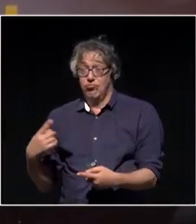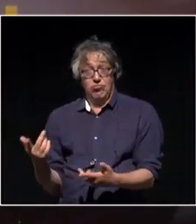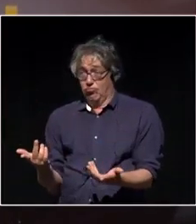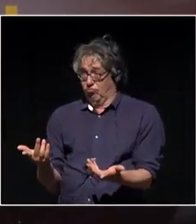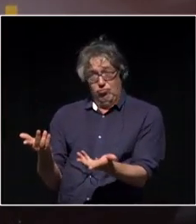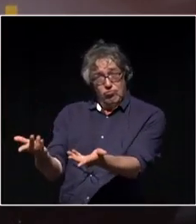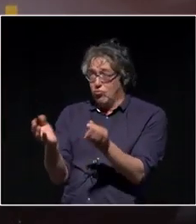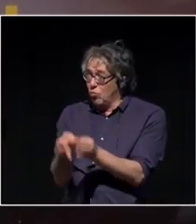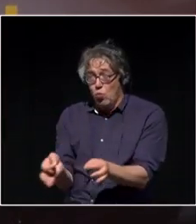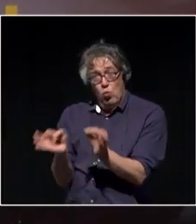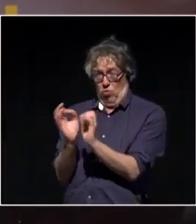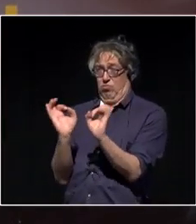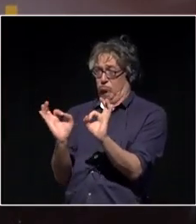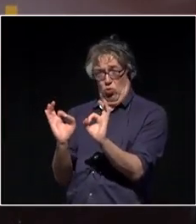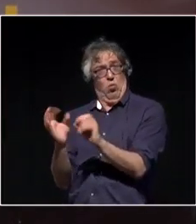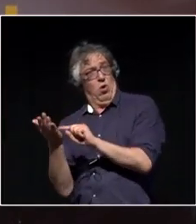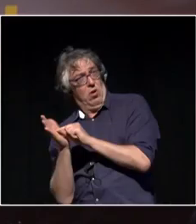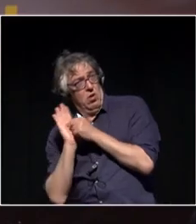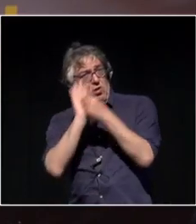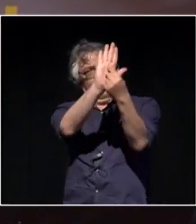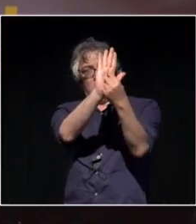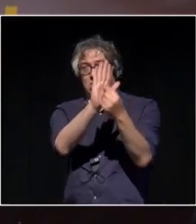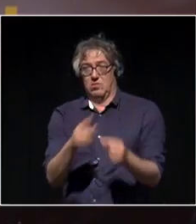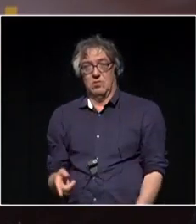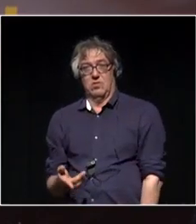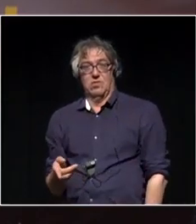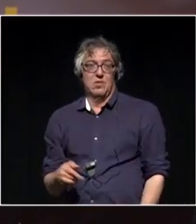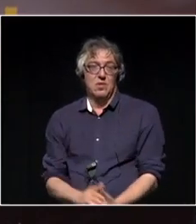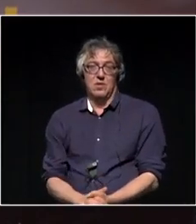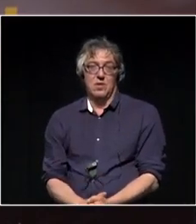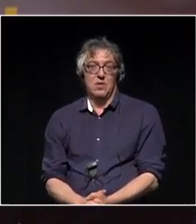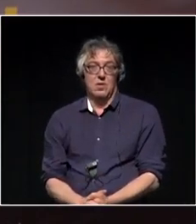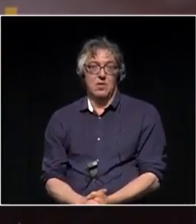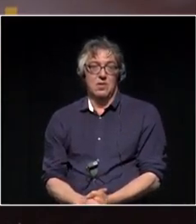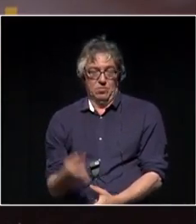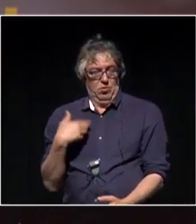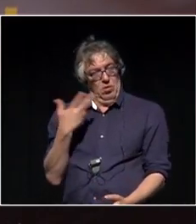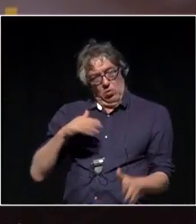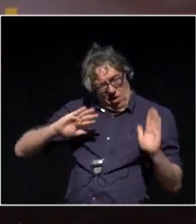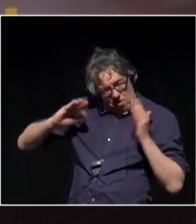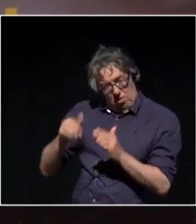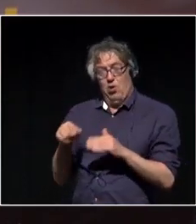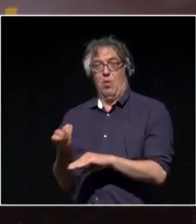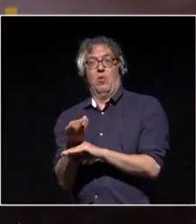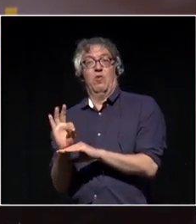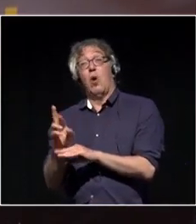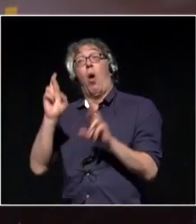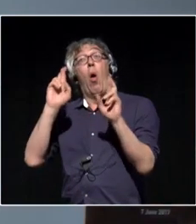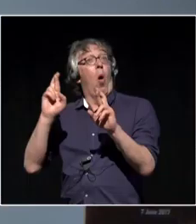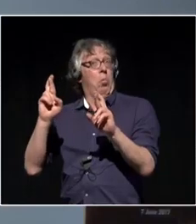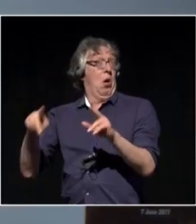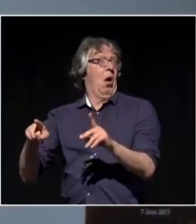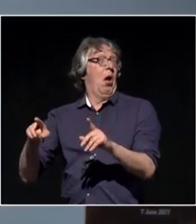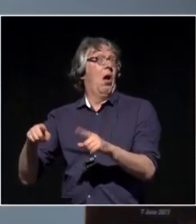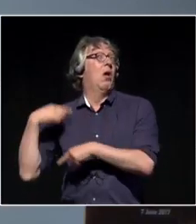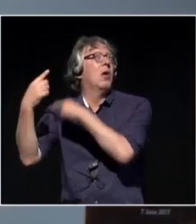something that's worth highlighting. It's one of the reasons I wanted to focus on Burkina, and I hope that this is something sustainable. Well,